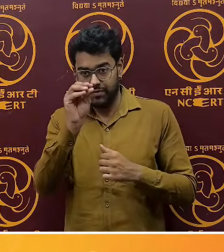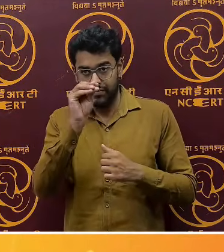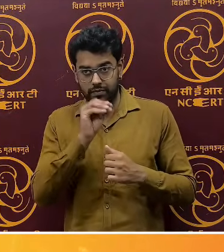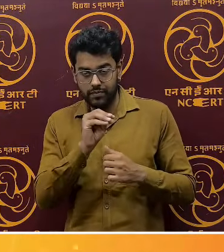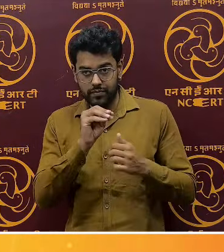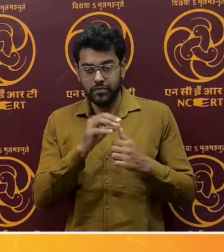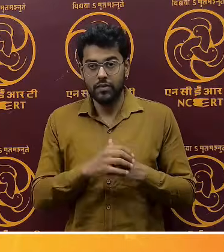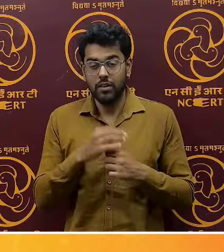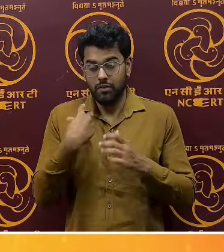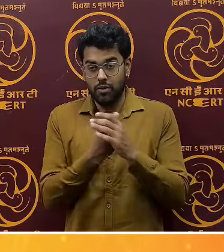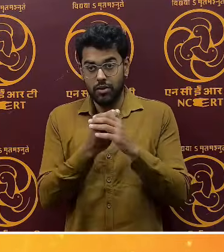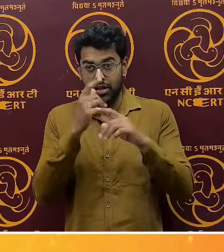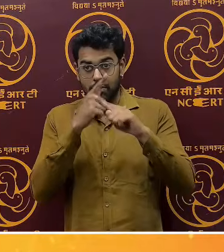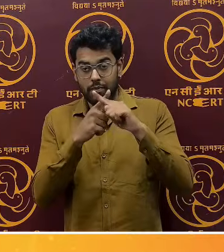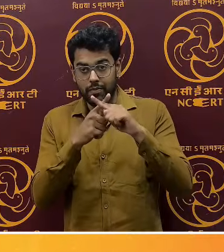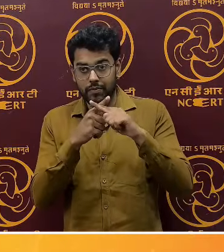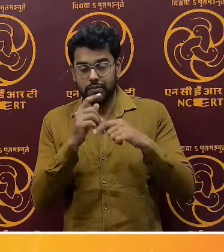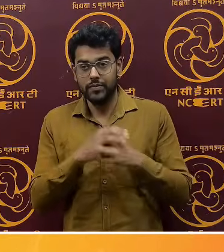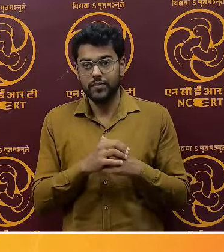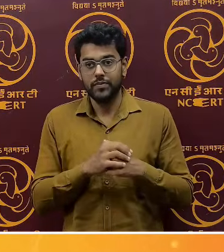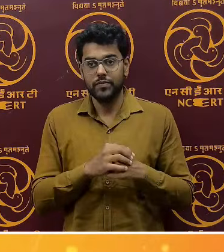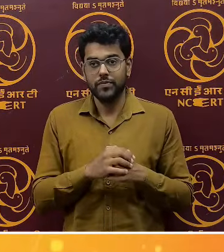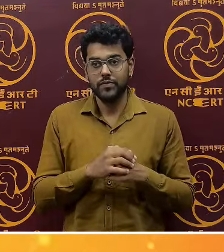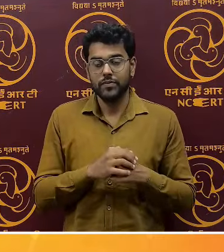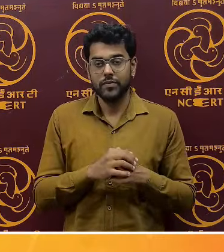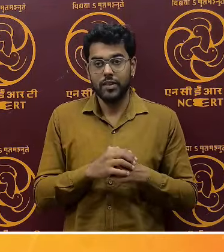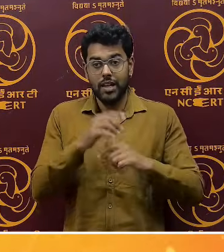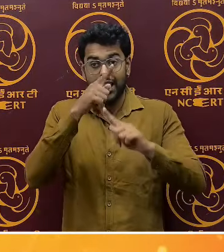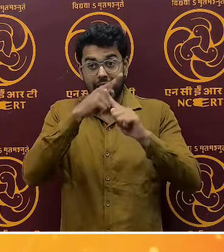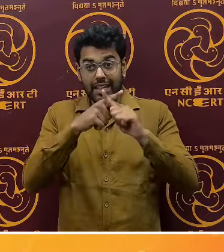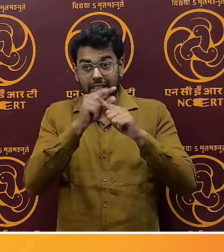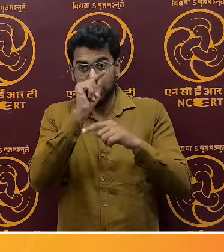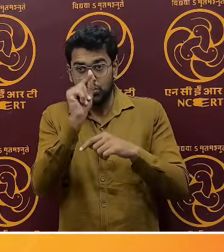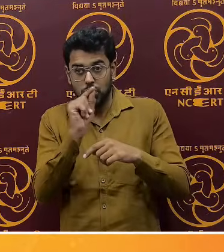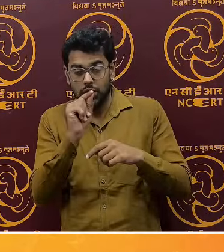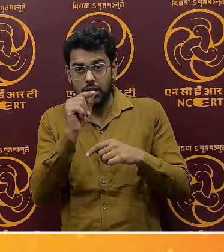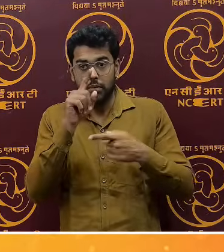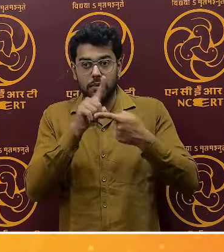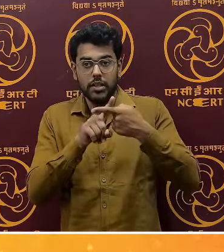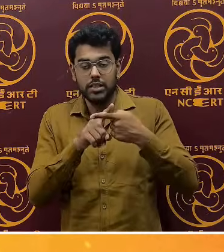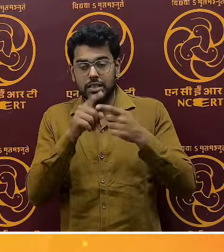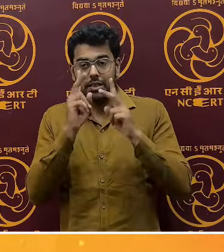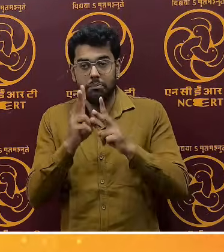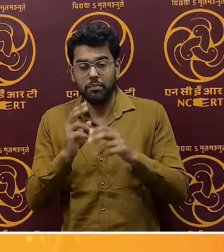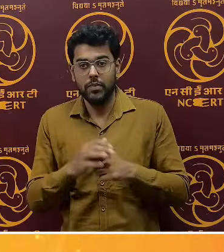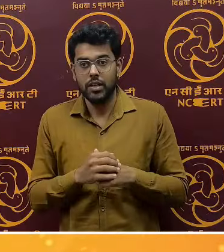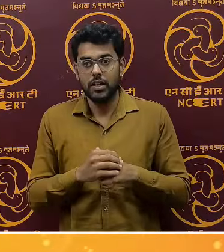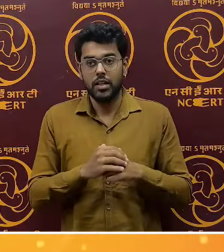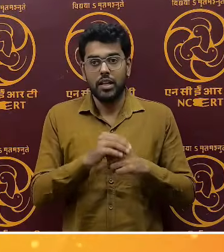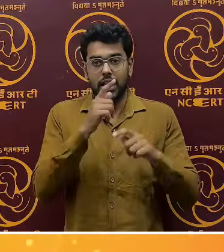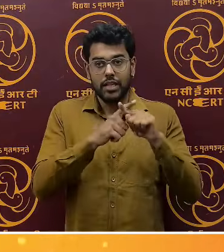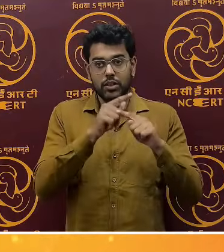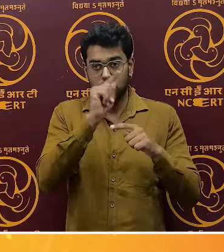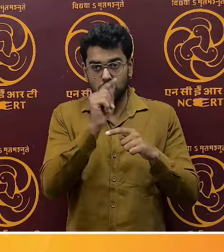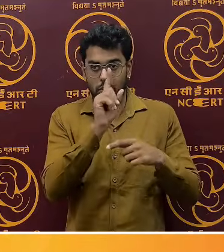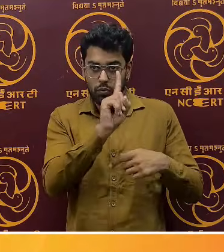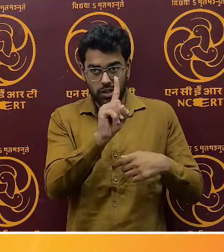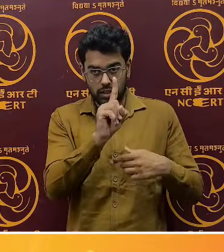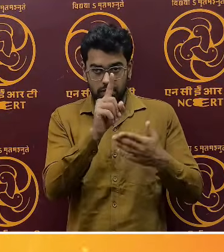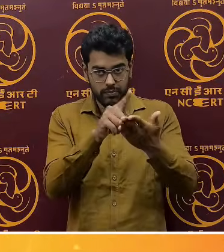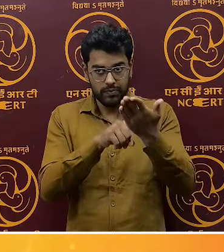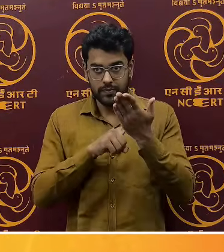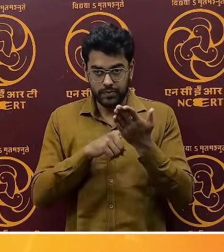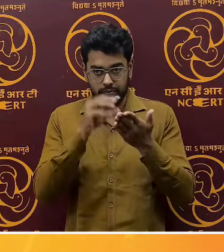will see multiplication of the x coefficient of x square and the constant term. Coefficient of x square is 1,